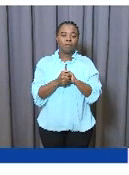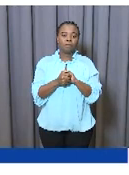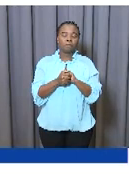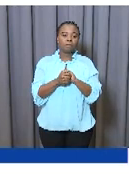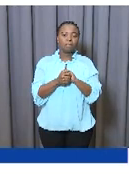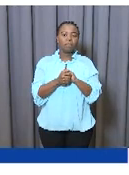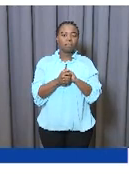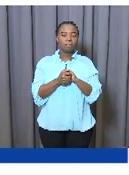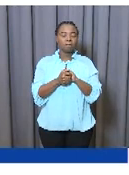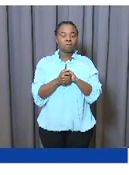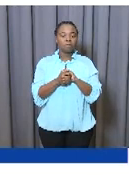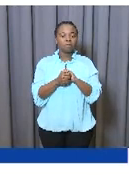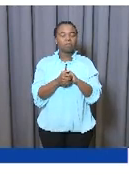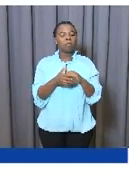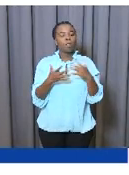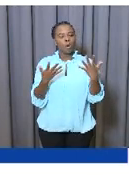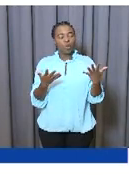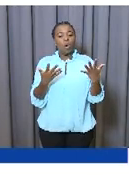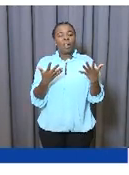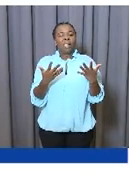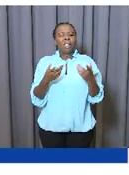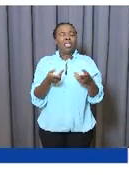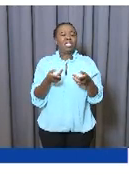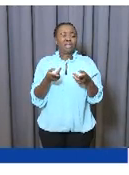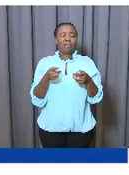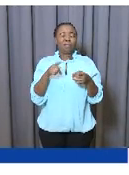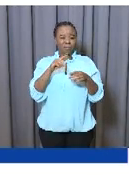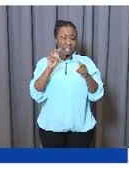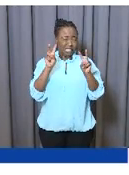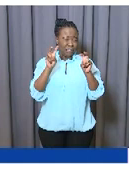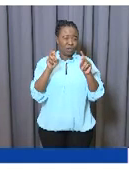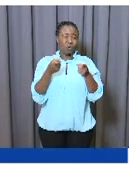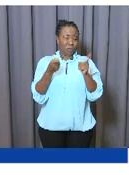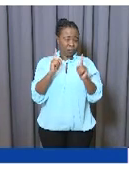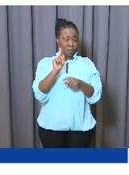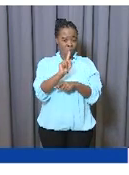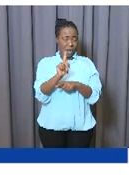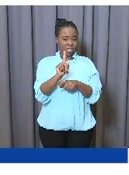the critical issue about this emerging hotspots is that